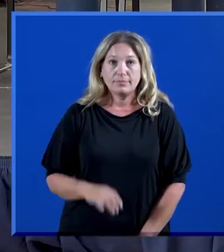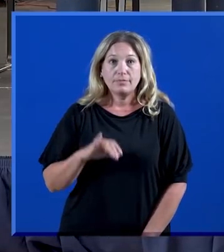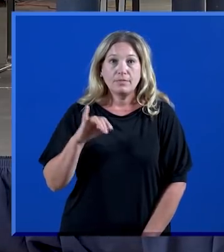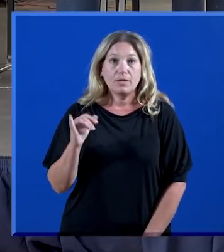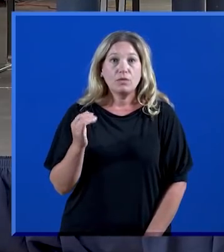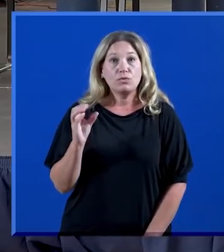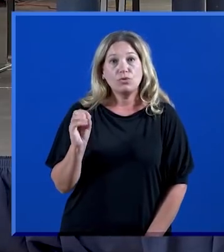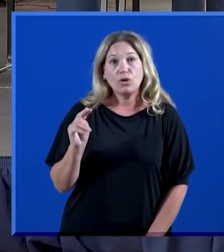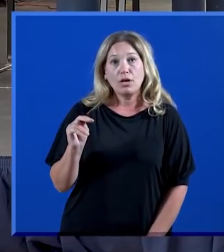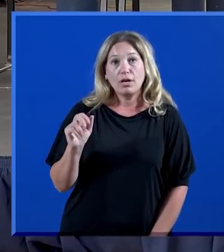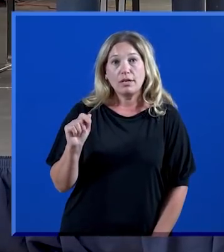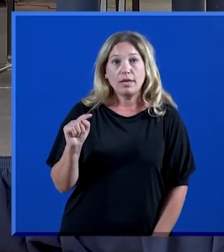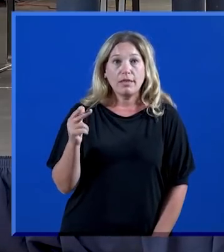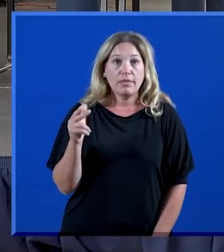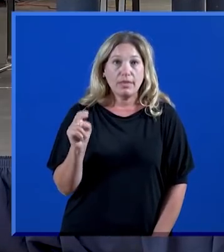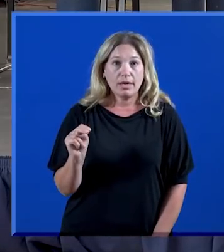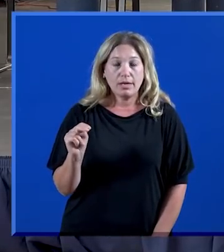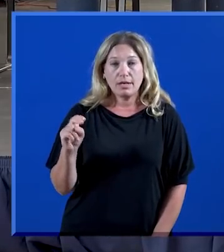Jonathan Sandwell.